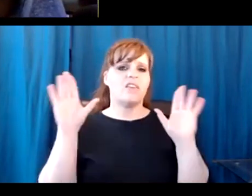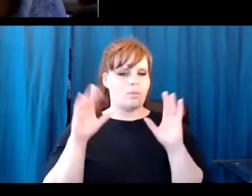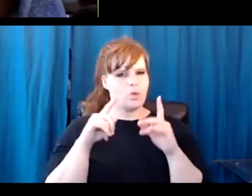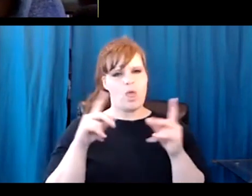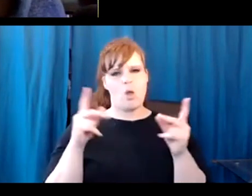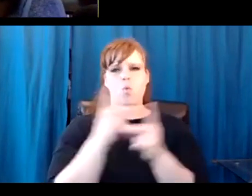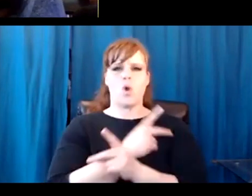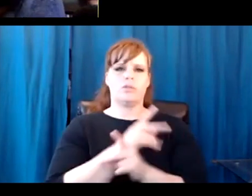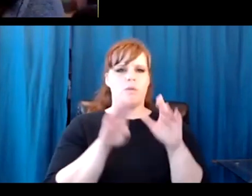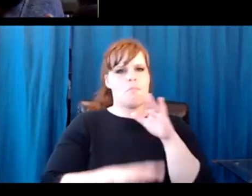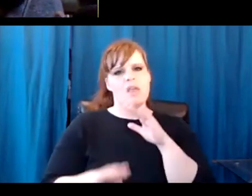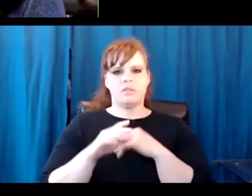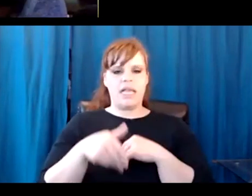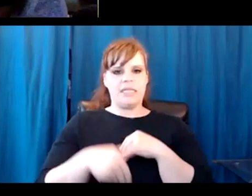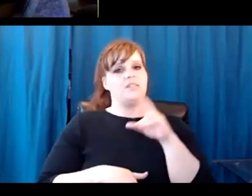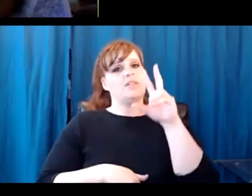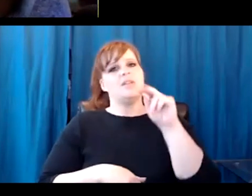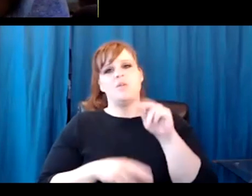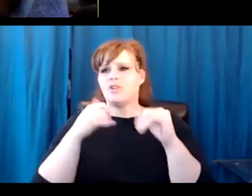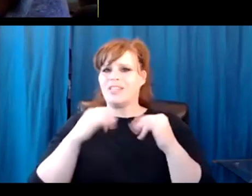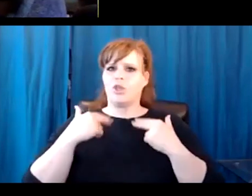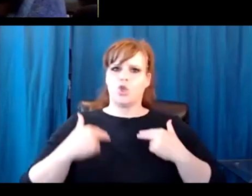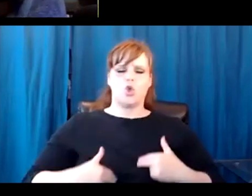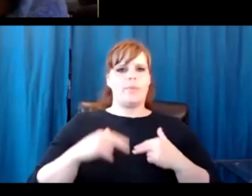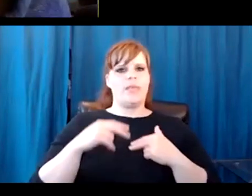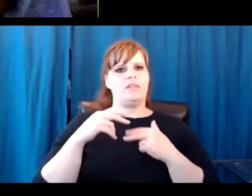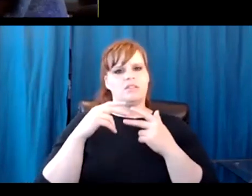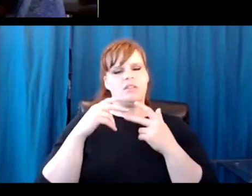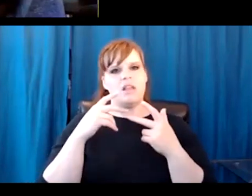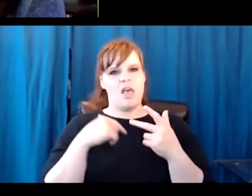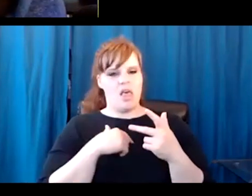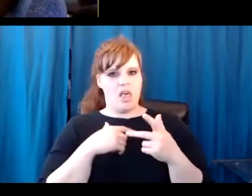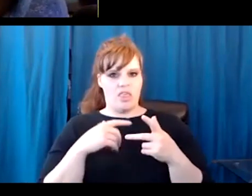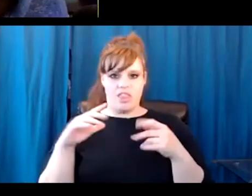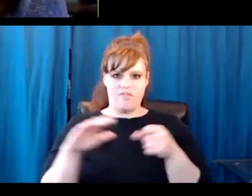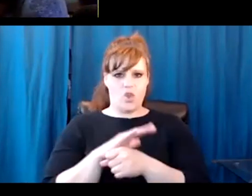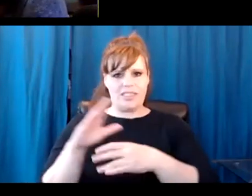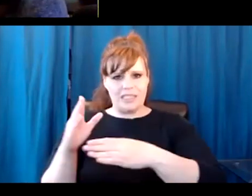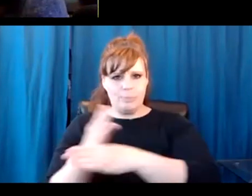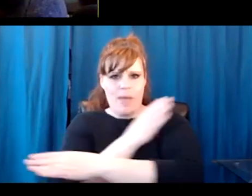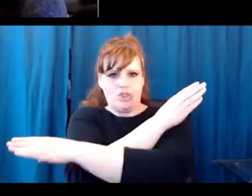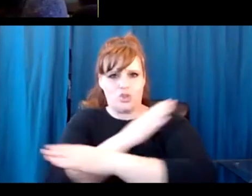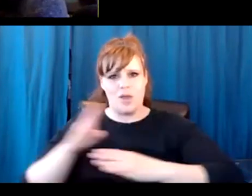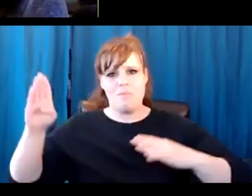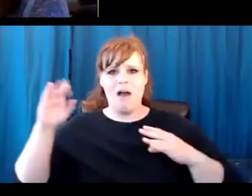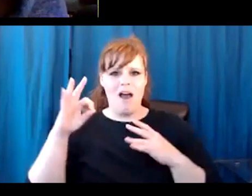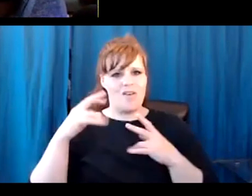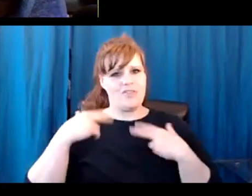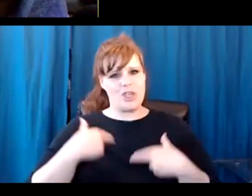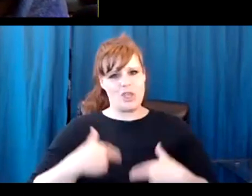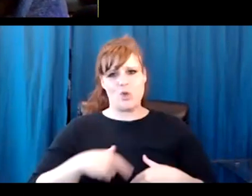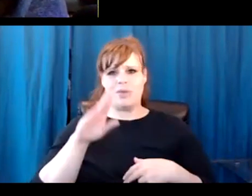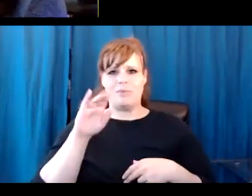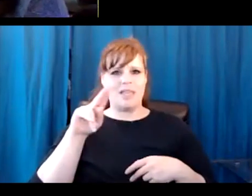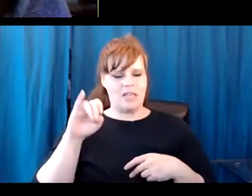so much incredible, like the whole spectrum of the human experience can be witnessed in over the course of like 24